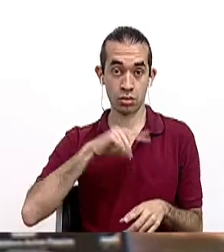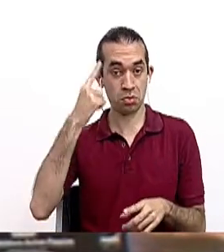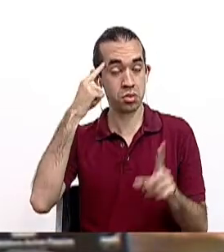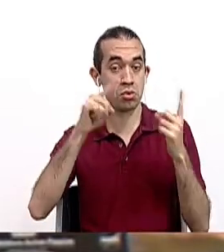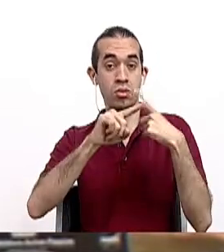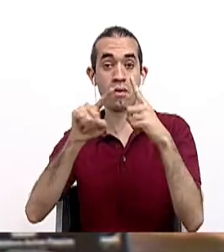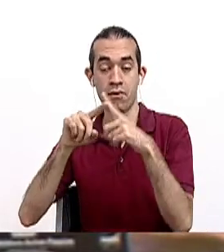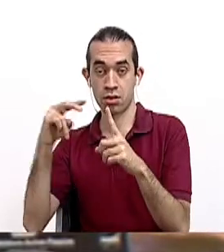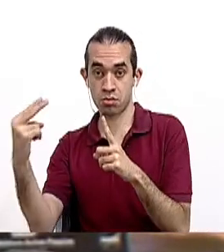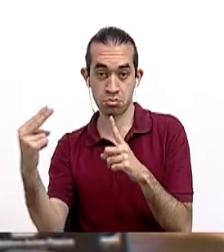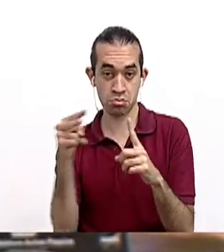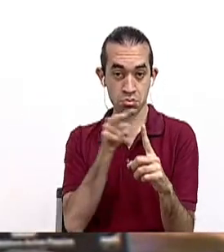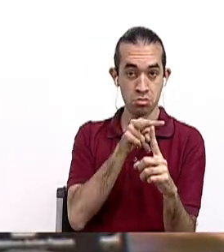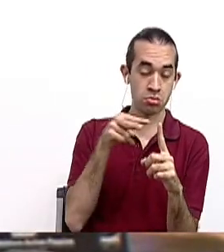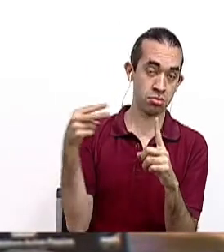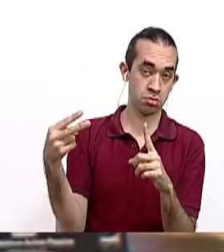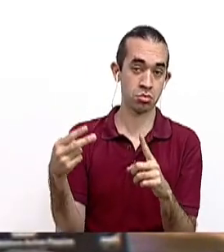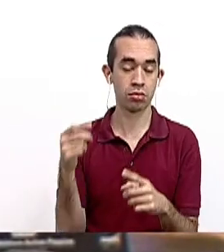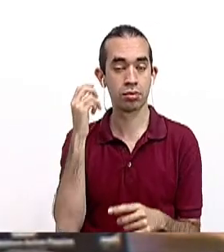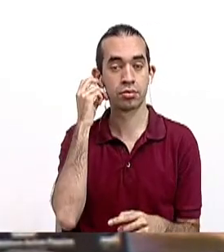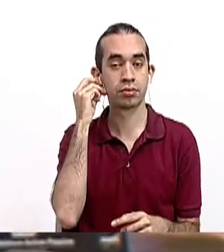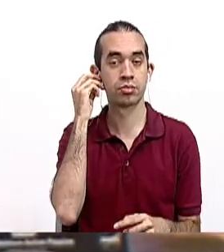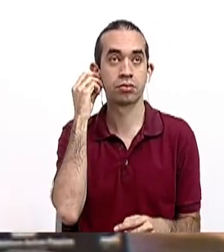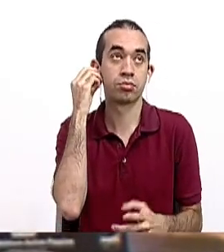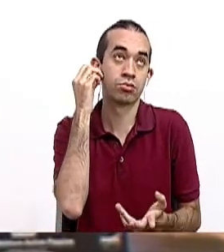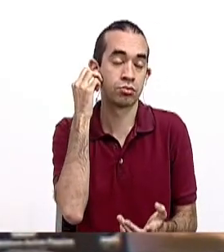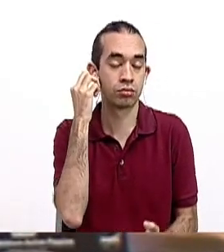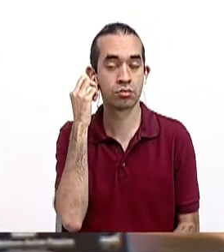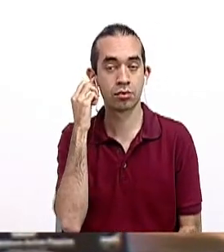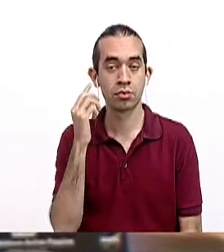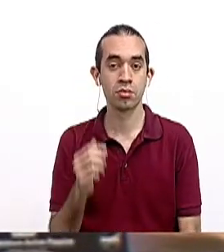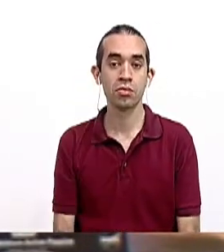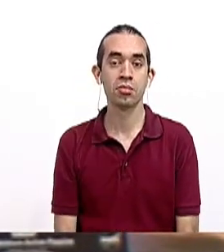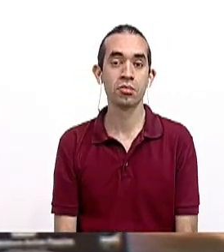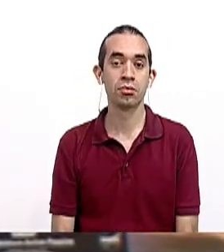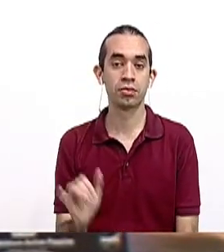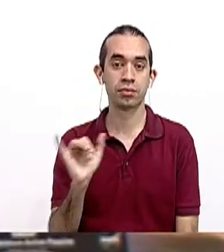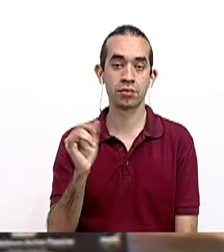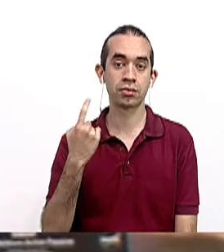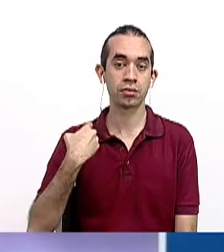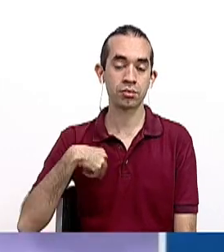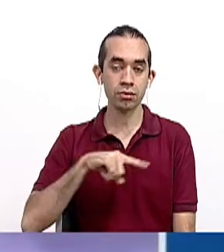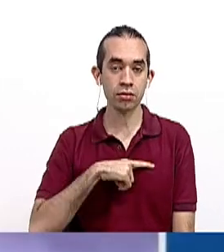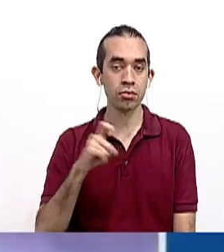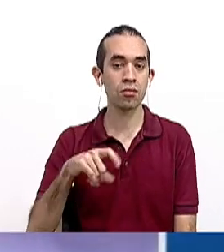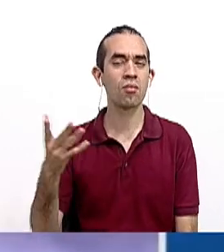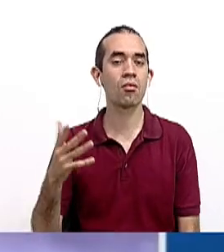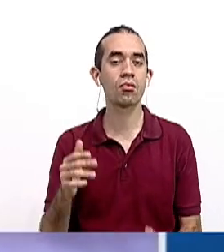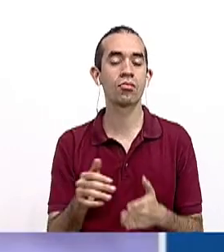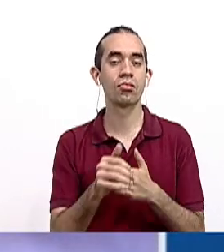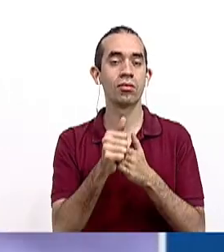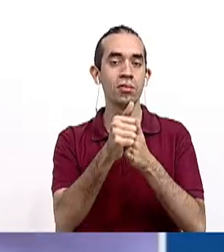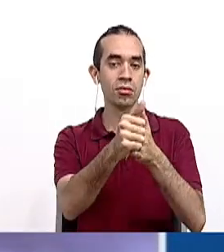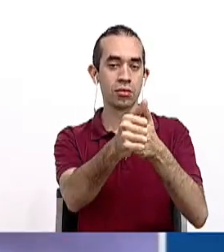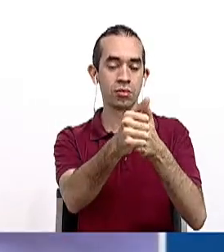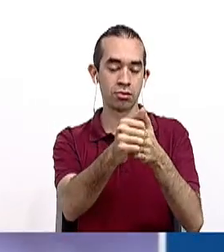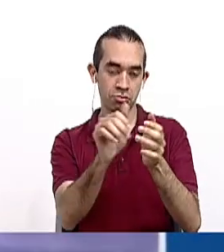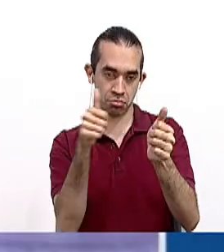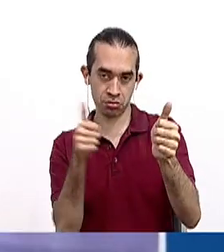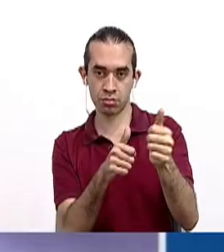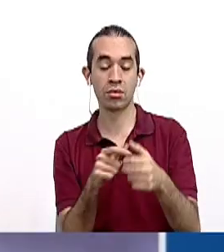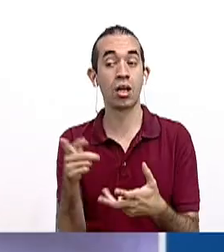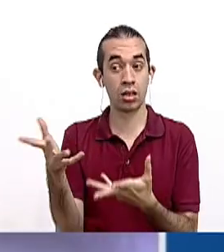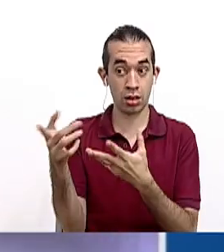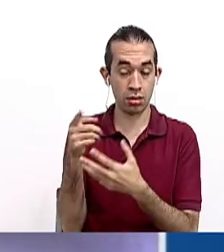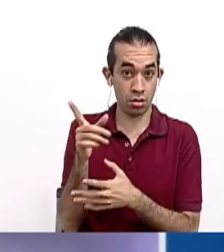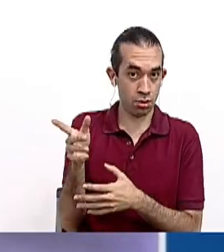We look at things differently, and we also need role models. Kaufman plans to set up a foundation